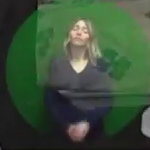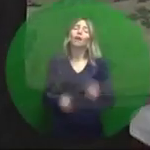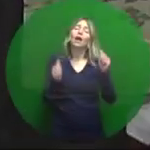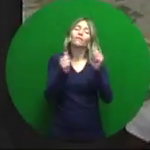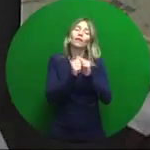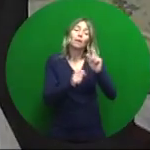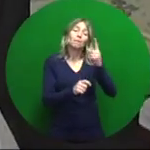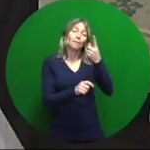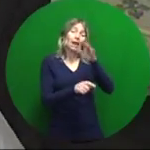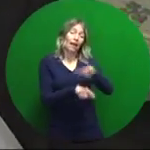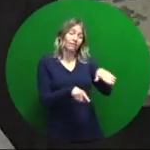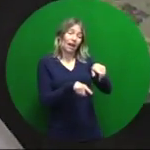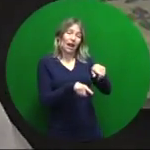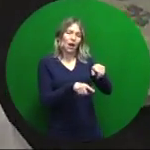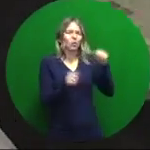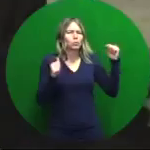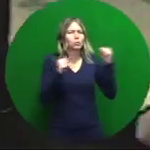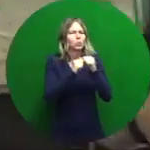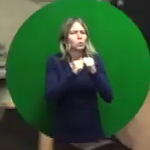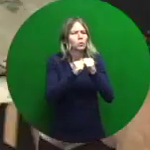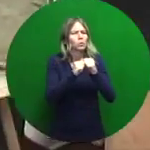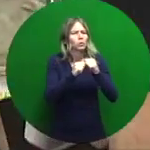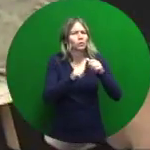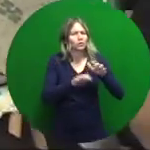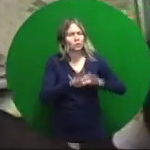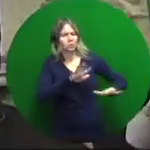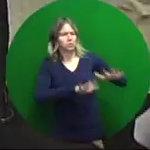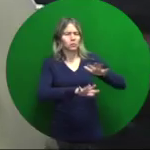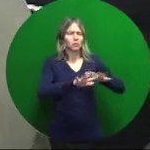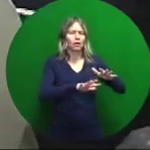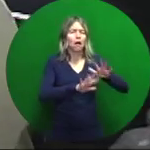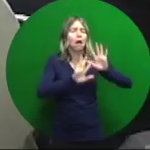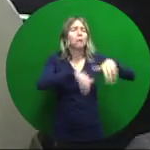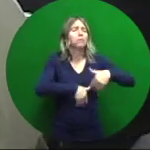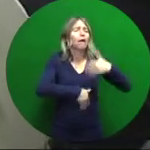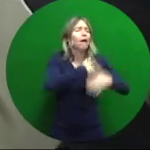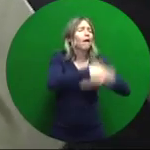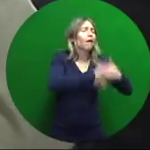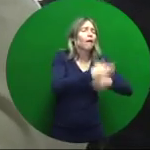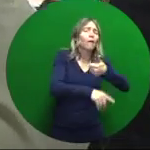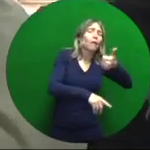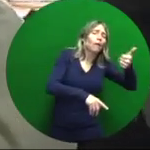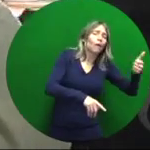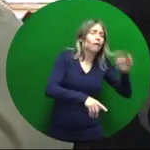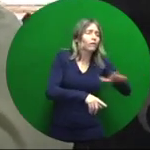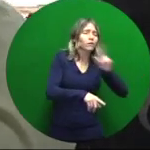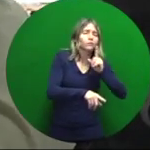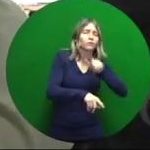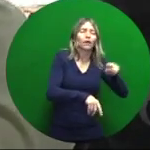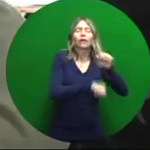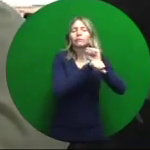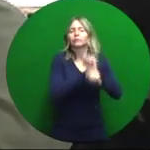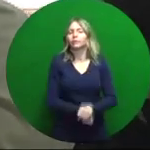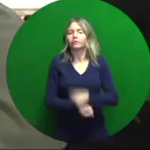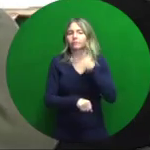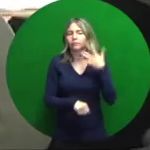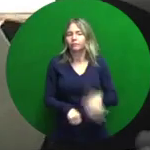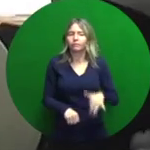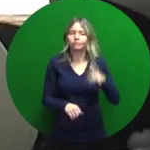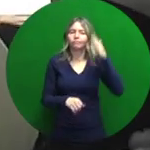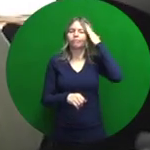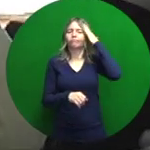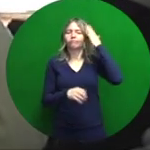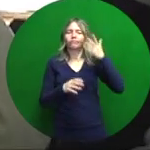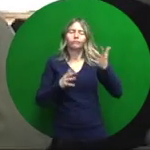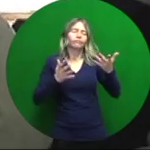With her first one, she had a hard time, but the other four, she got used to,